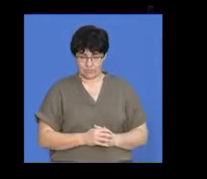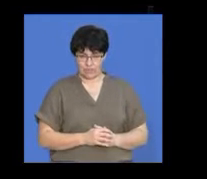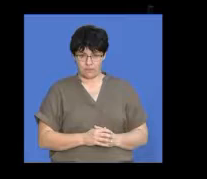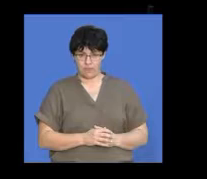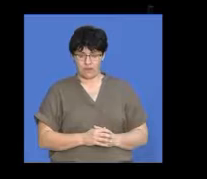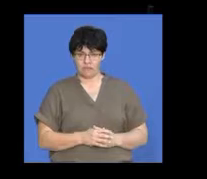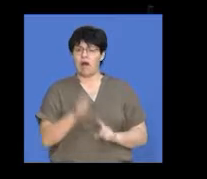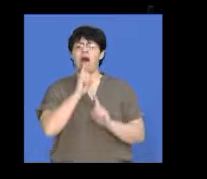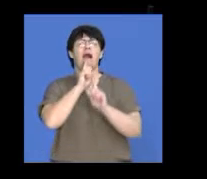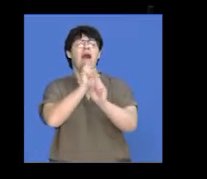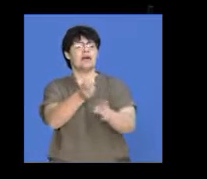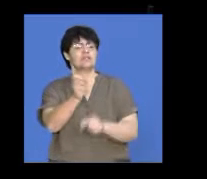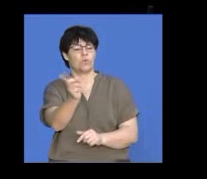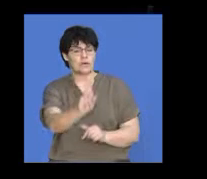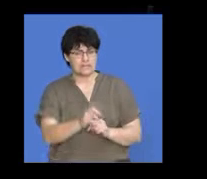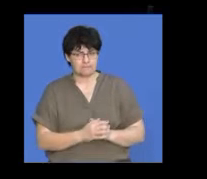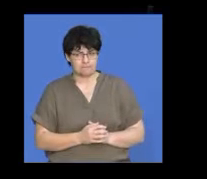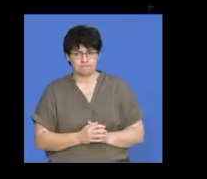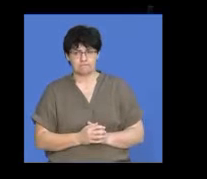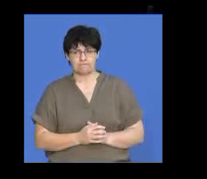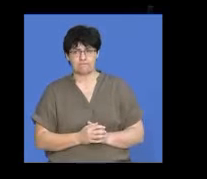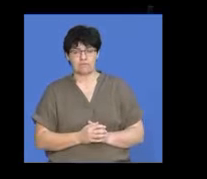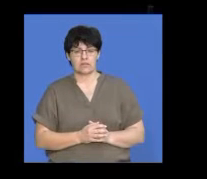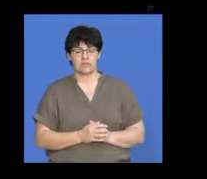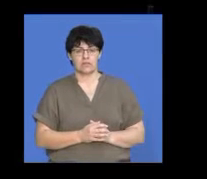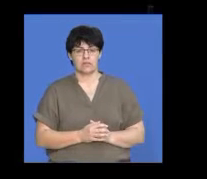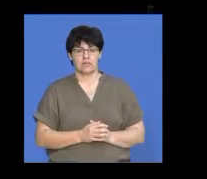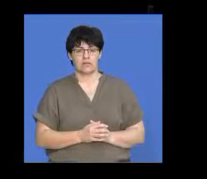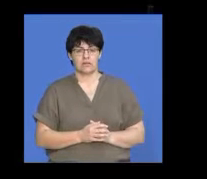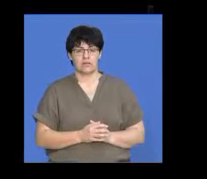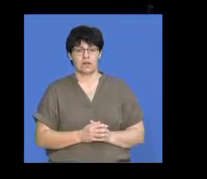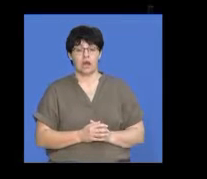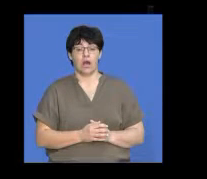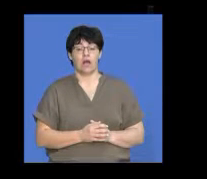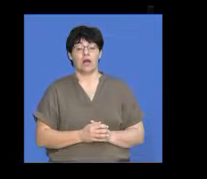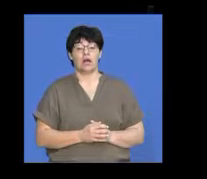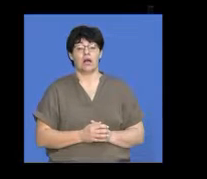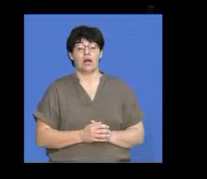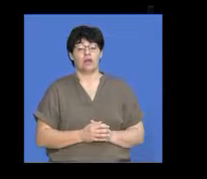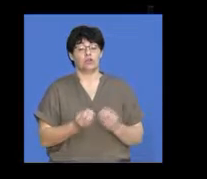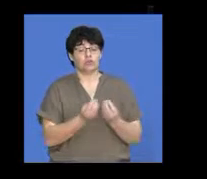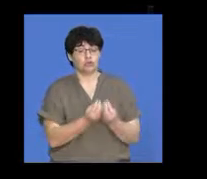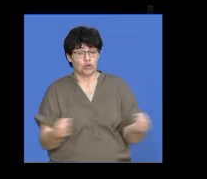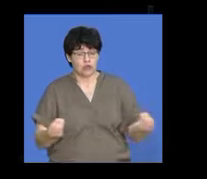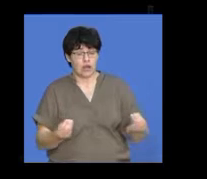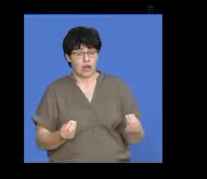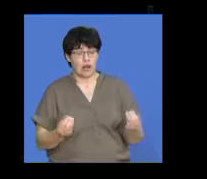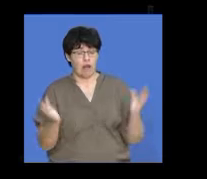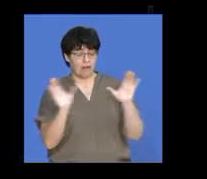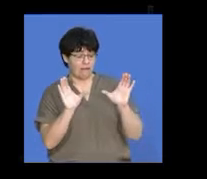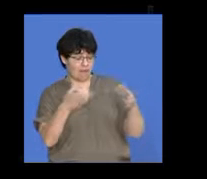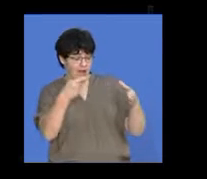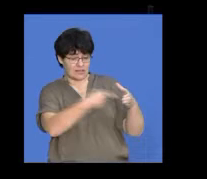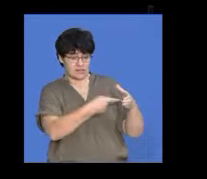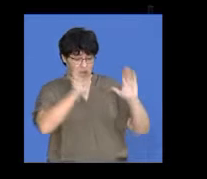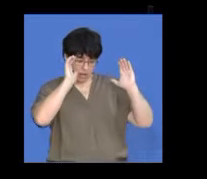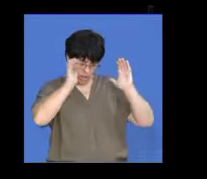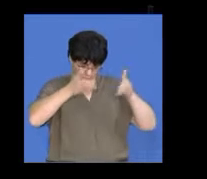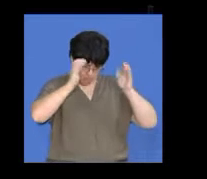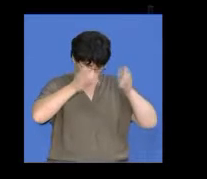at the possible answer here, it says the children weren't falling asleep in class. Okay, so the judgment